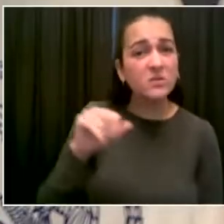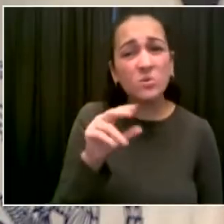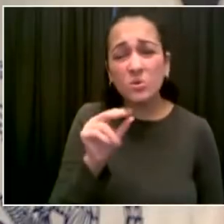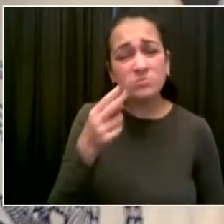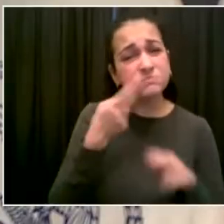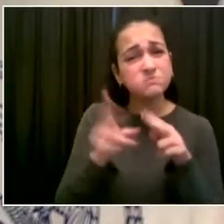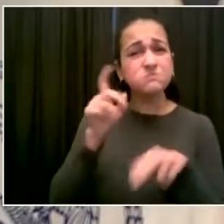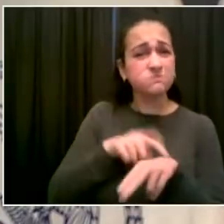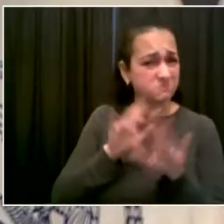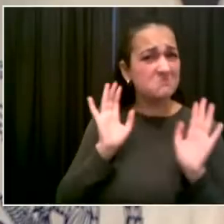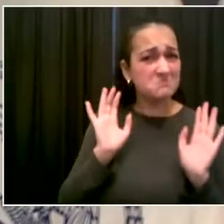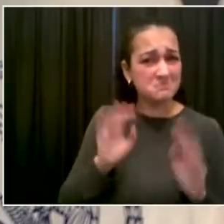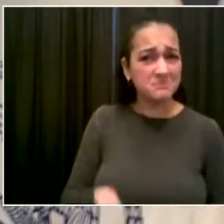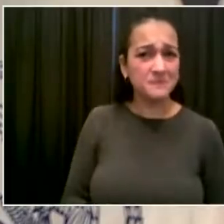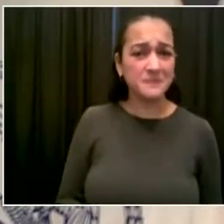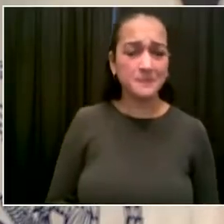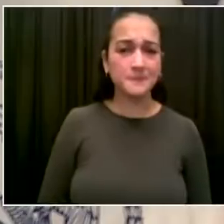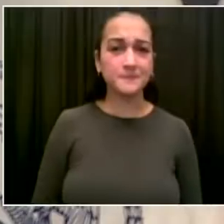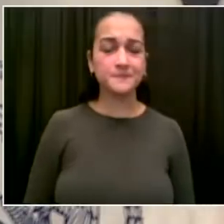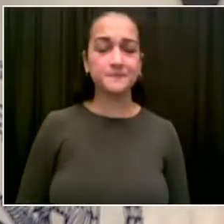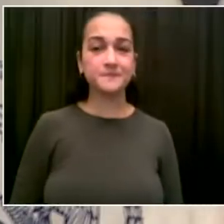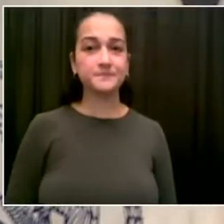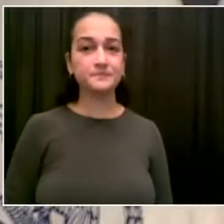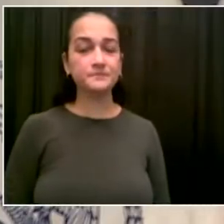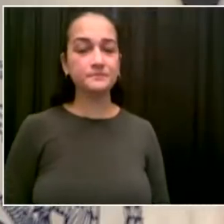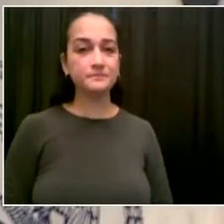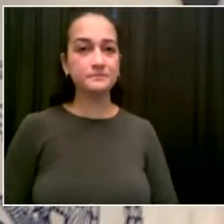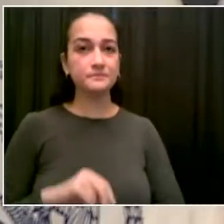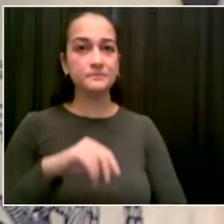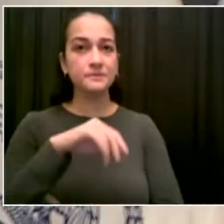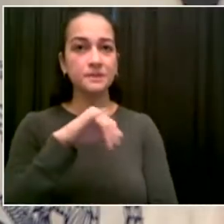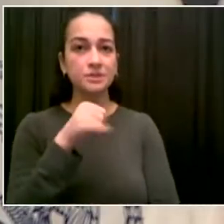The next is James Ford from Pix 11.